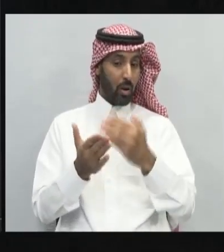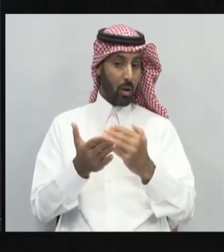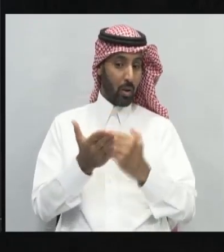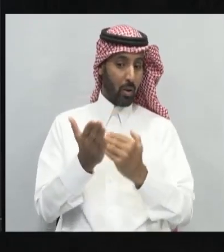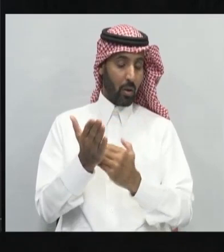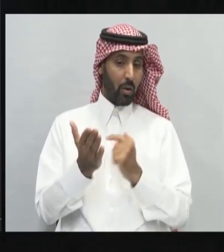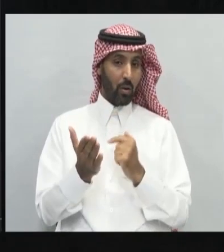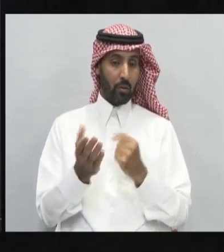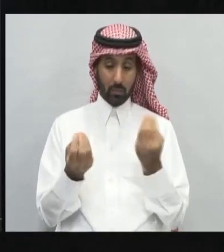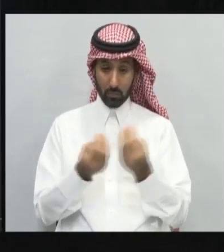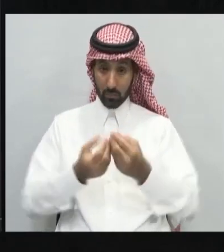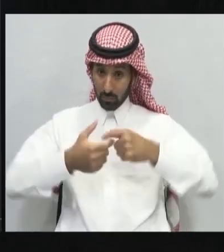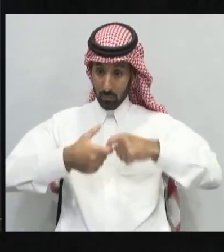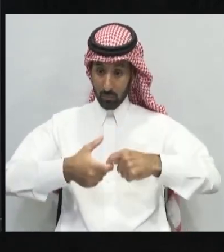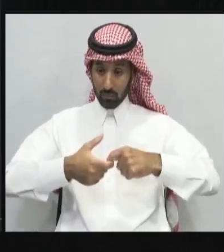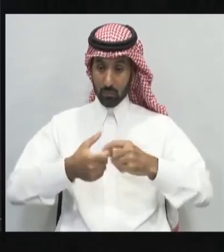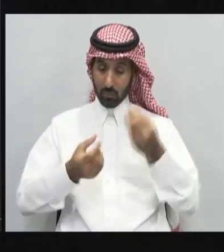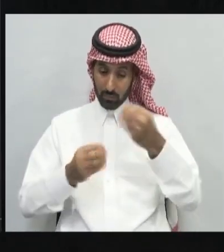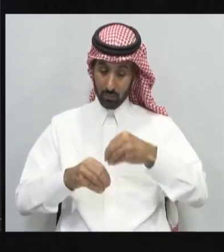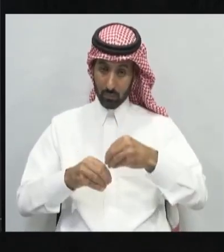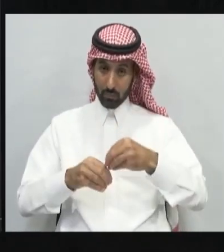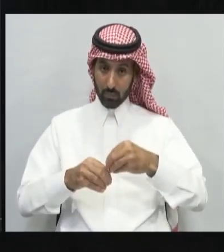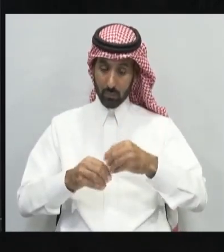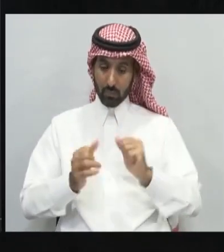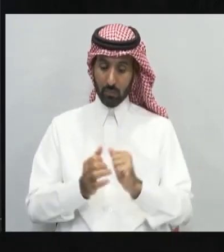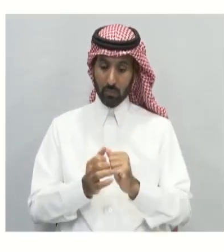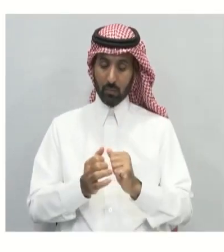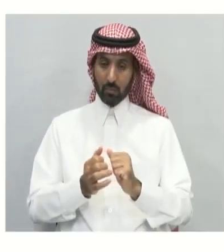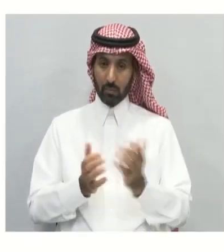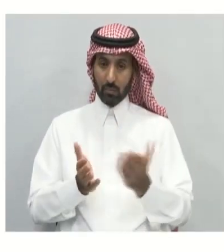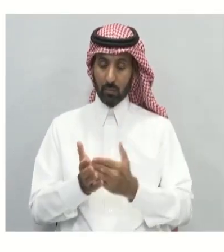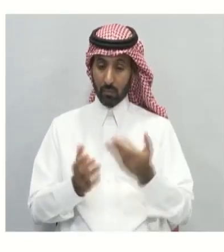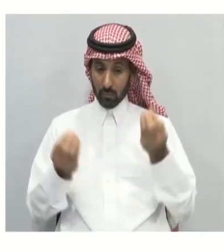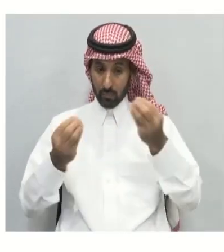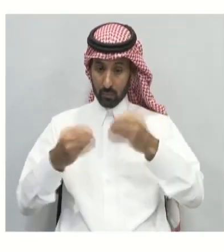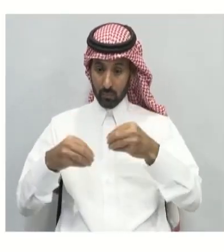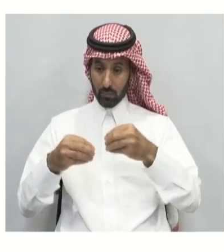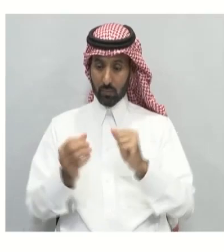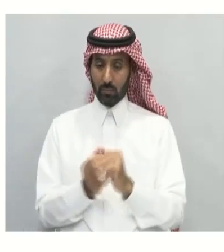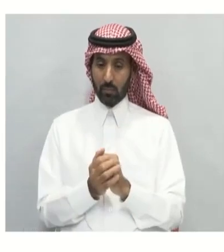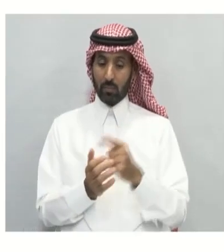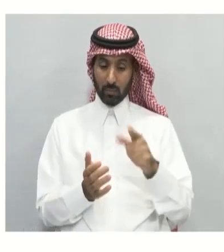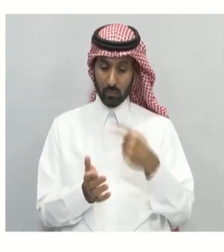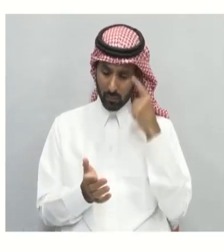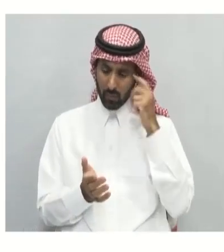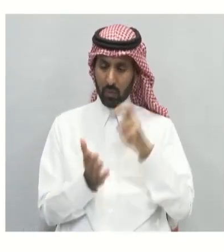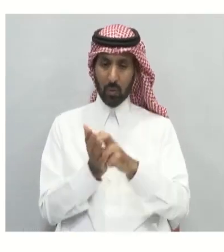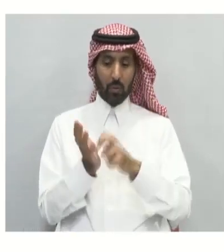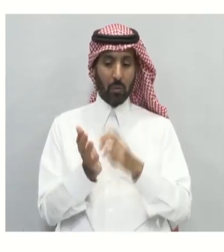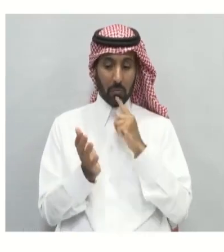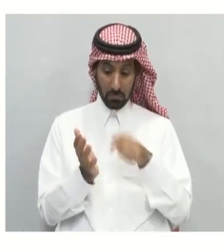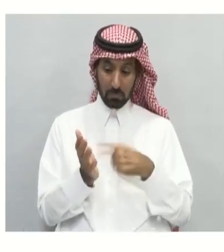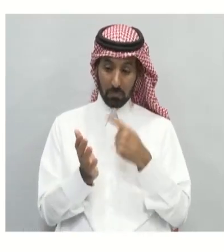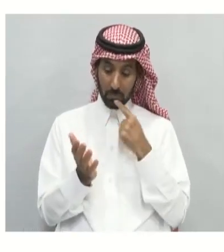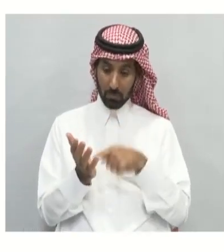all related? Can we write them down? Then we will go to the editing, correcting the grammar and the